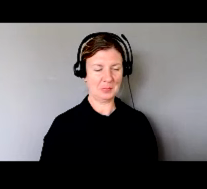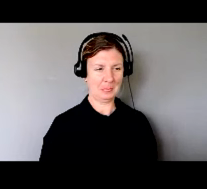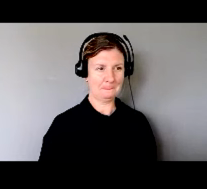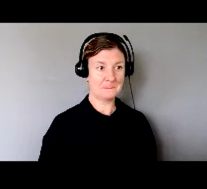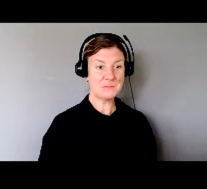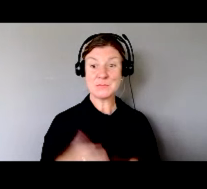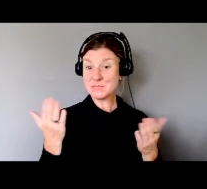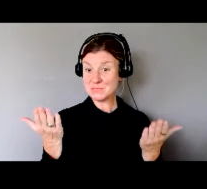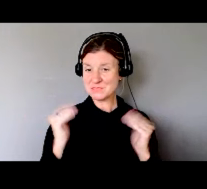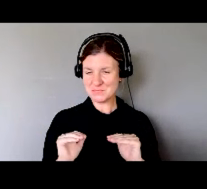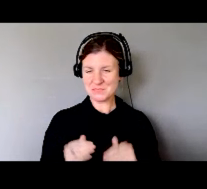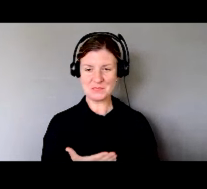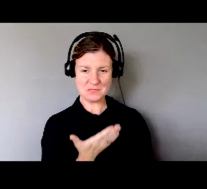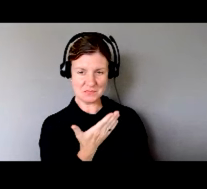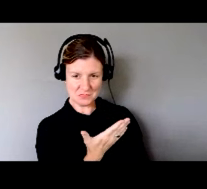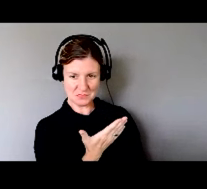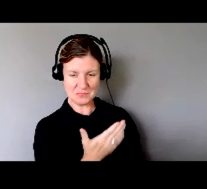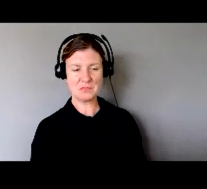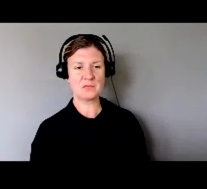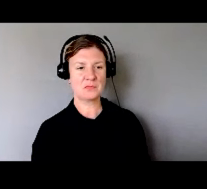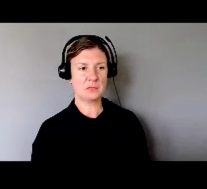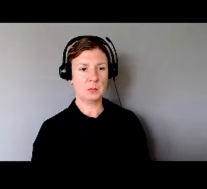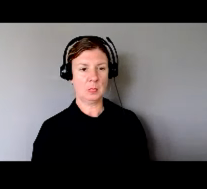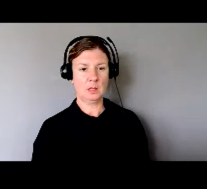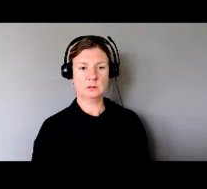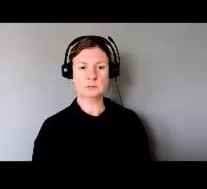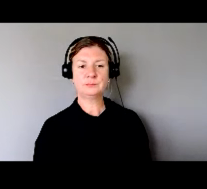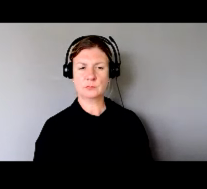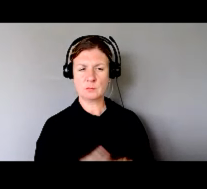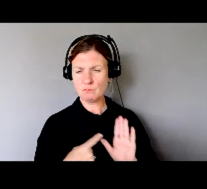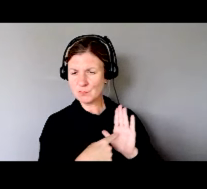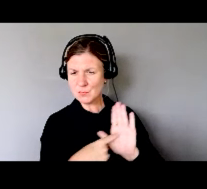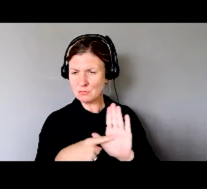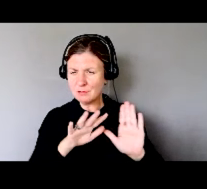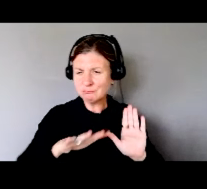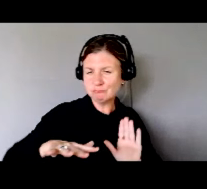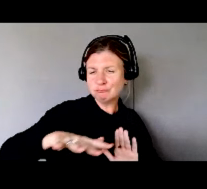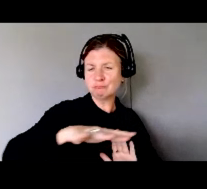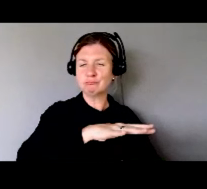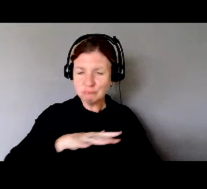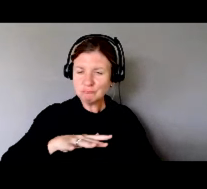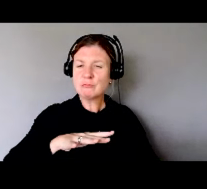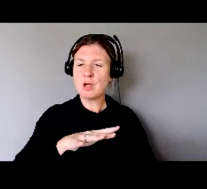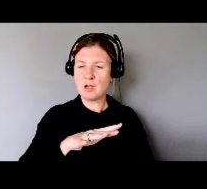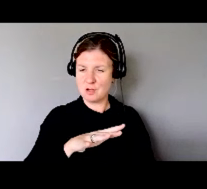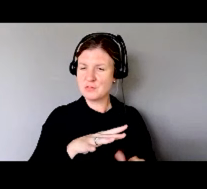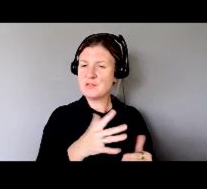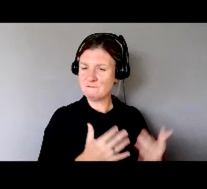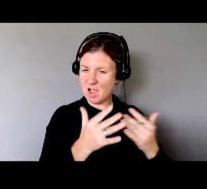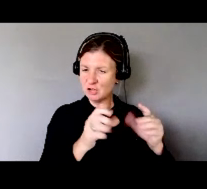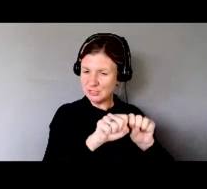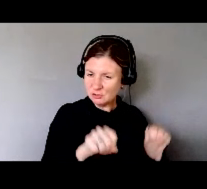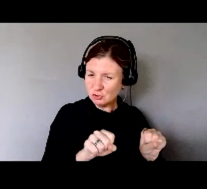This slide shows a site plan of the layout of the Walden Fire Station, library, and surrounding